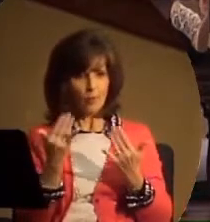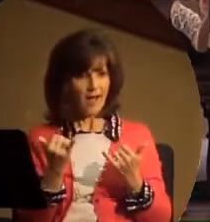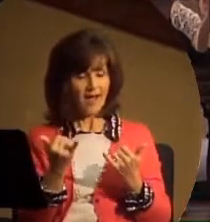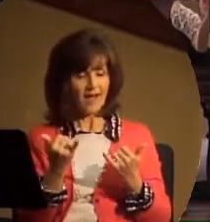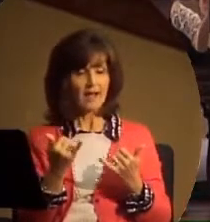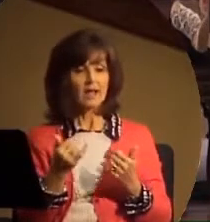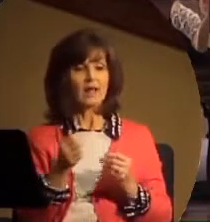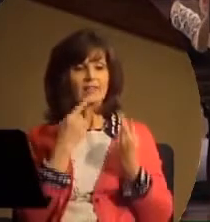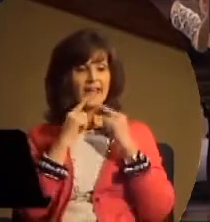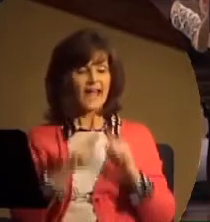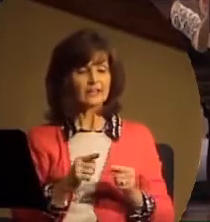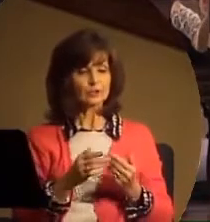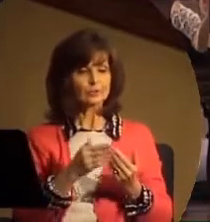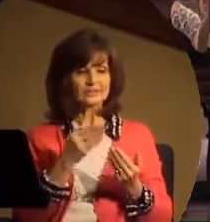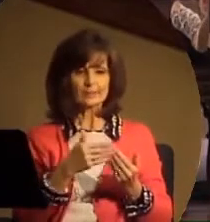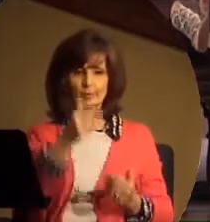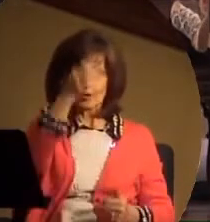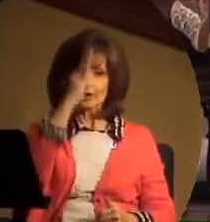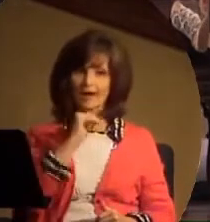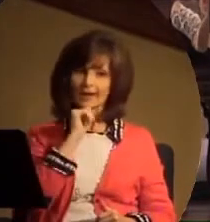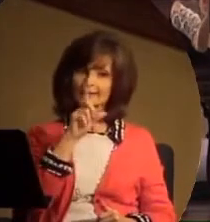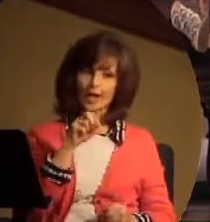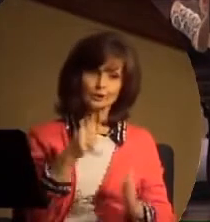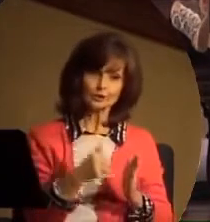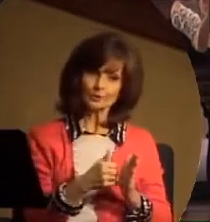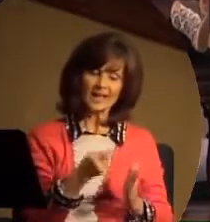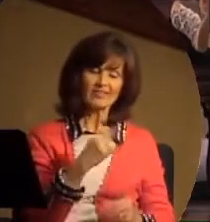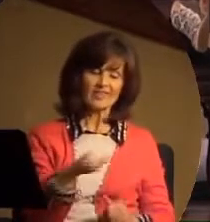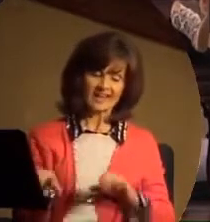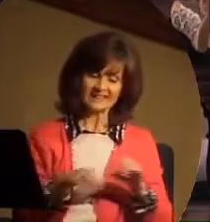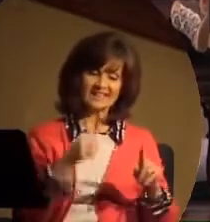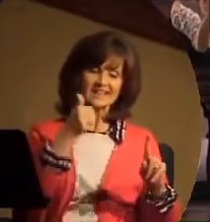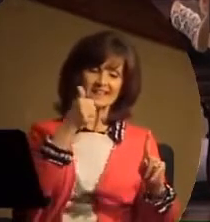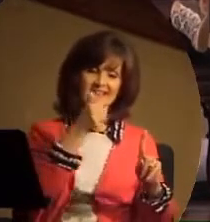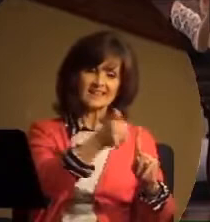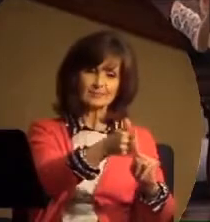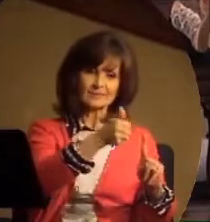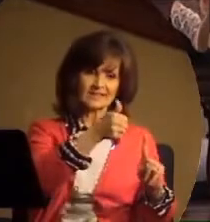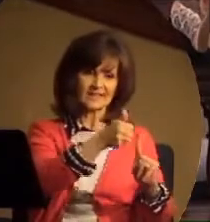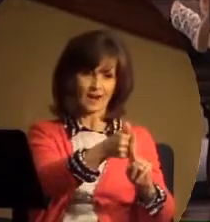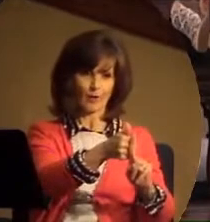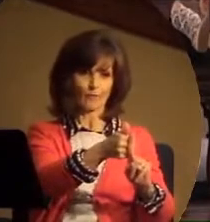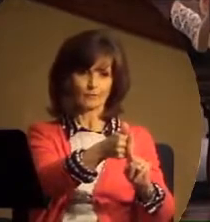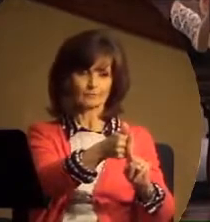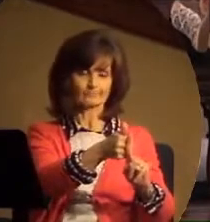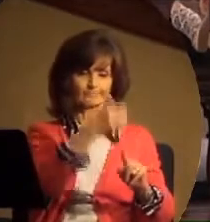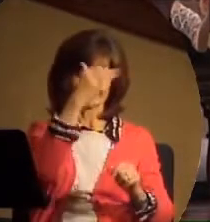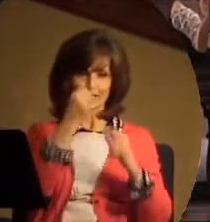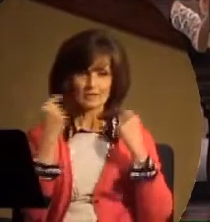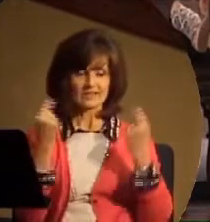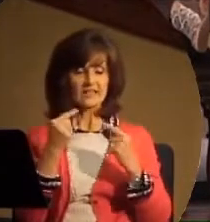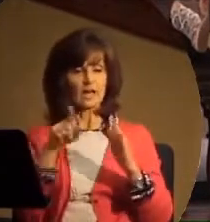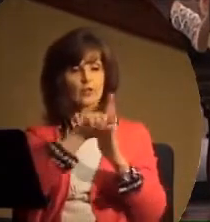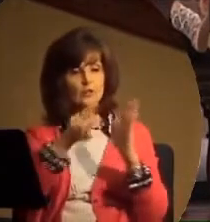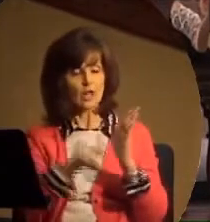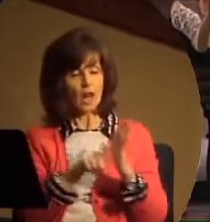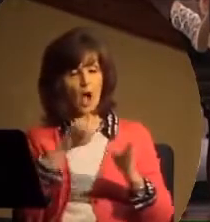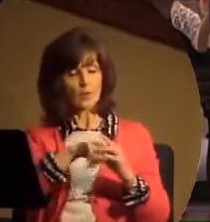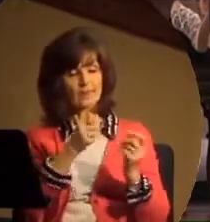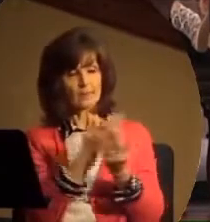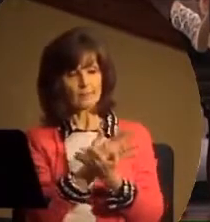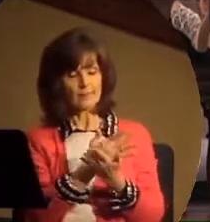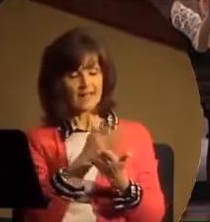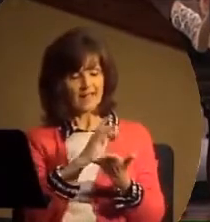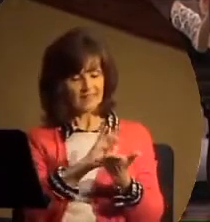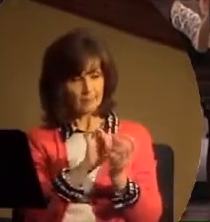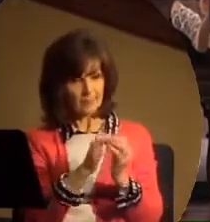is simple. God didn't do it. They did it to themselves. There is a law in the Bible that still